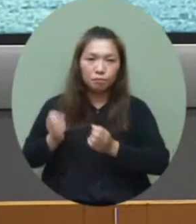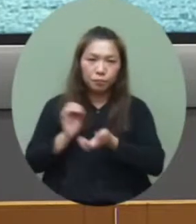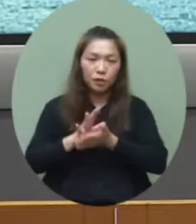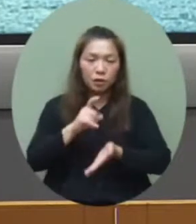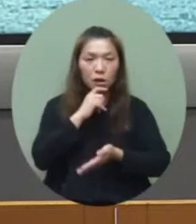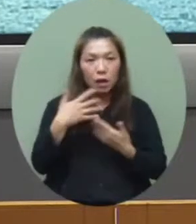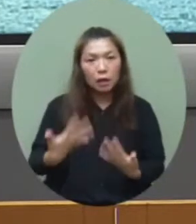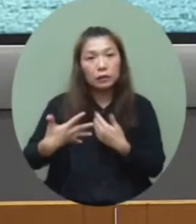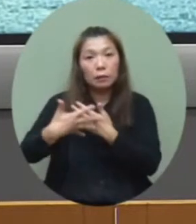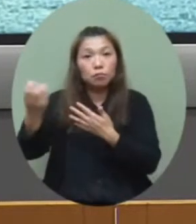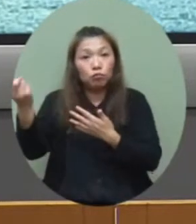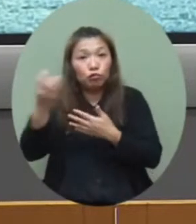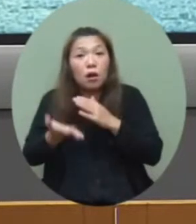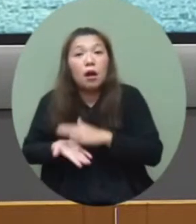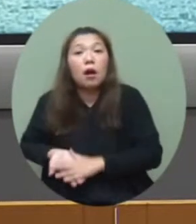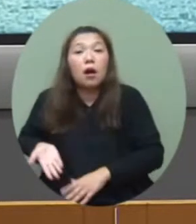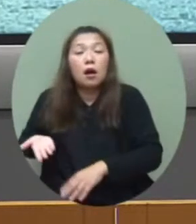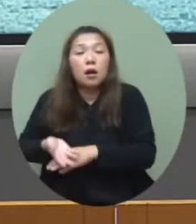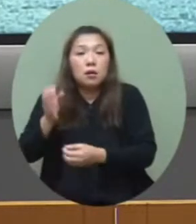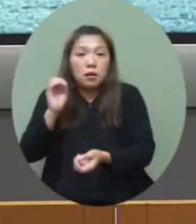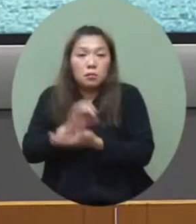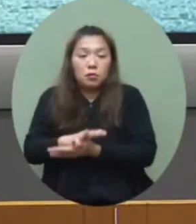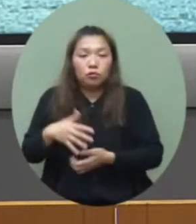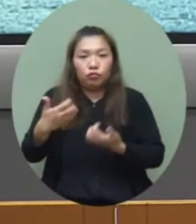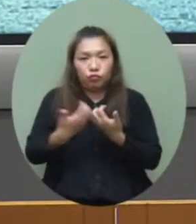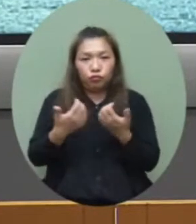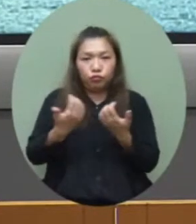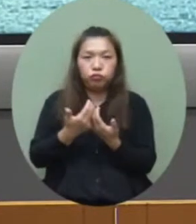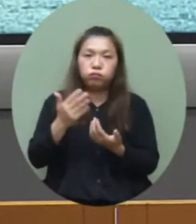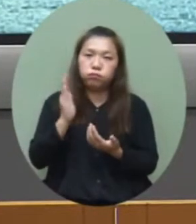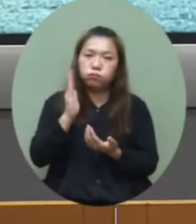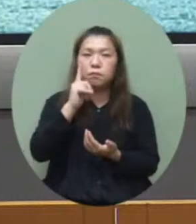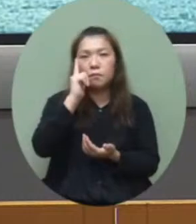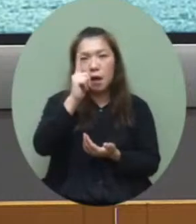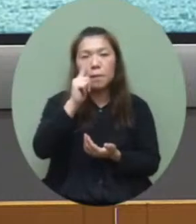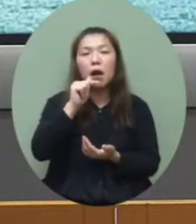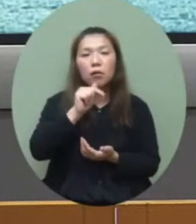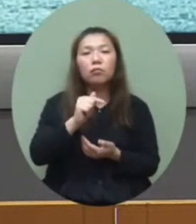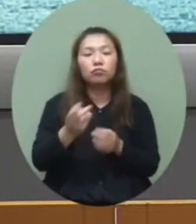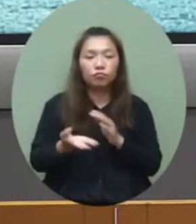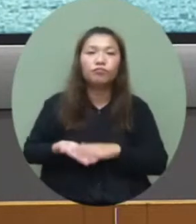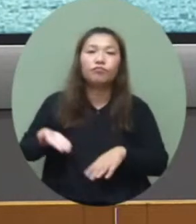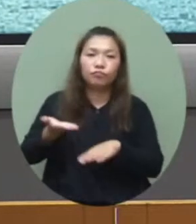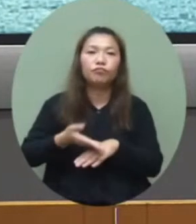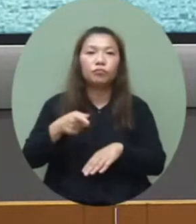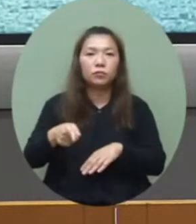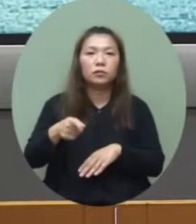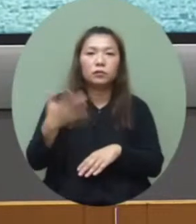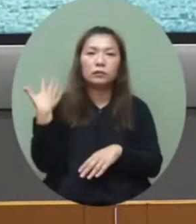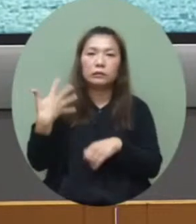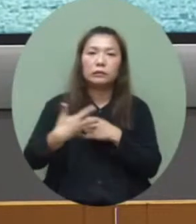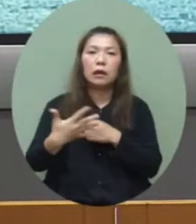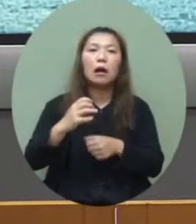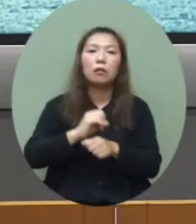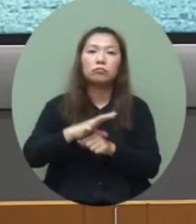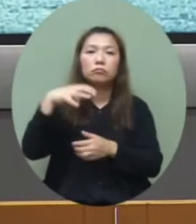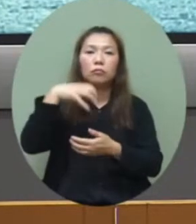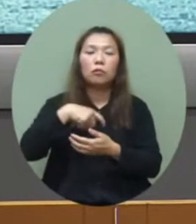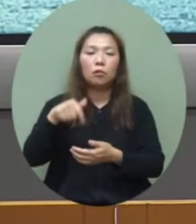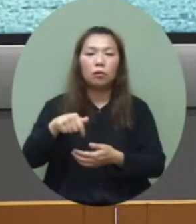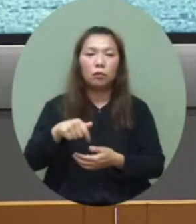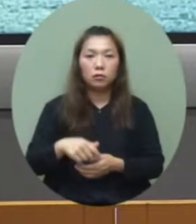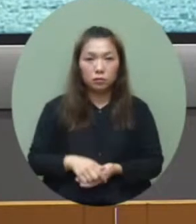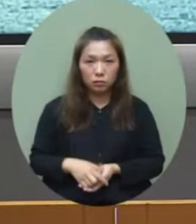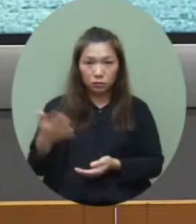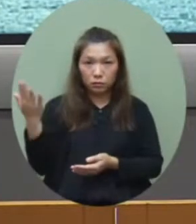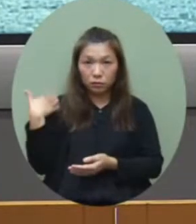around 800, more than 800 such cases. But for during the 5th wave,